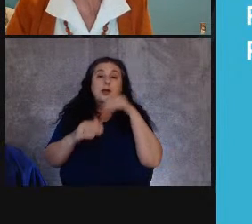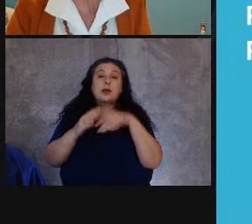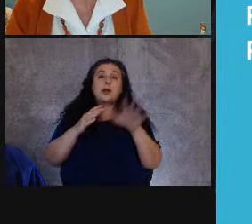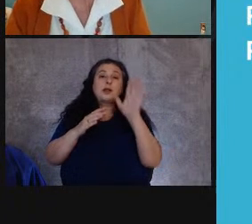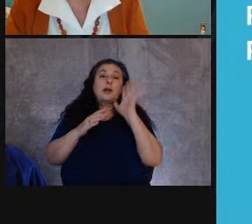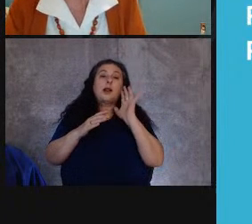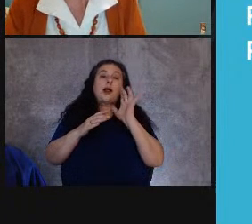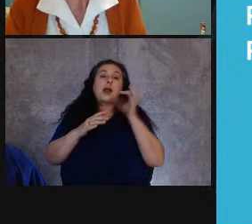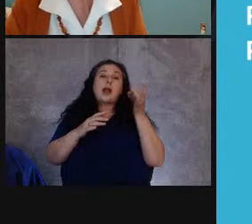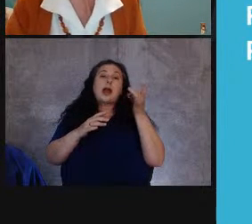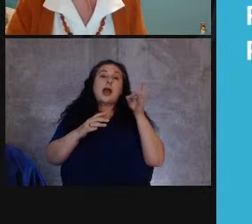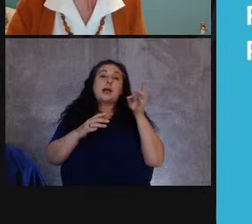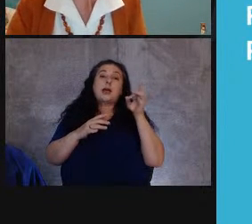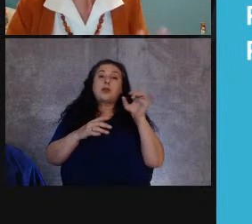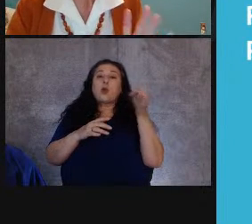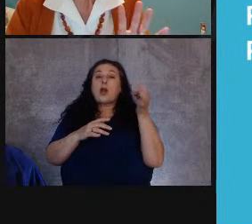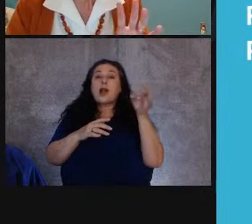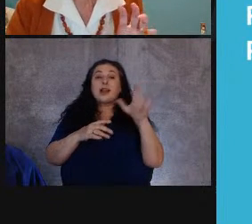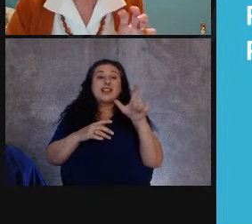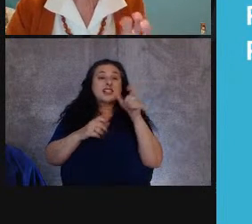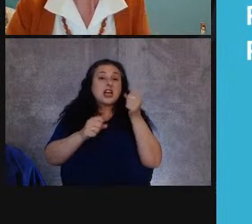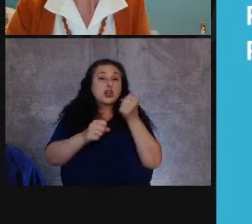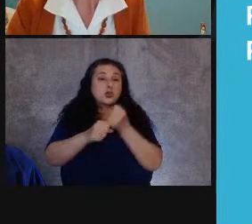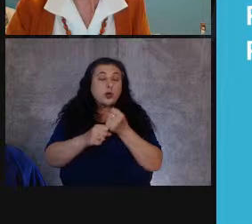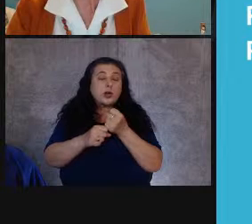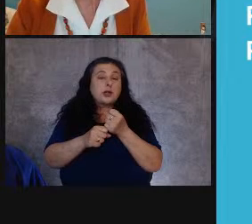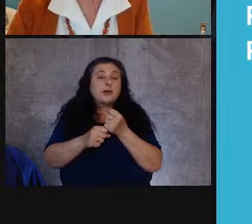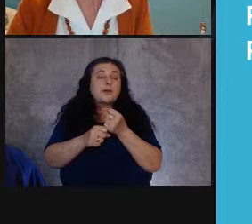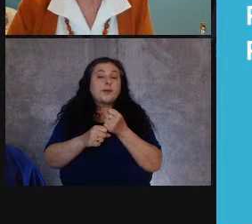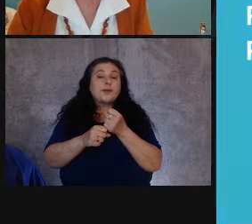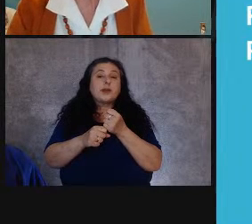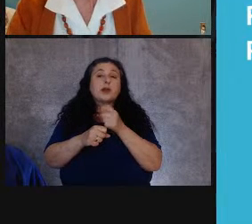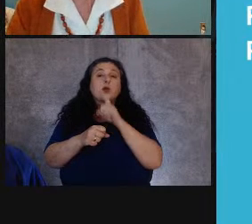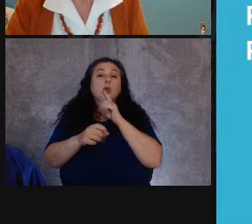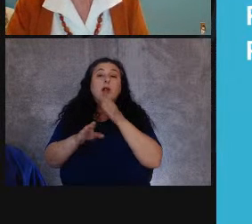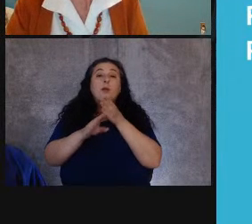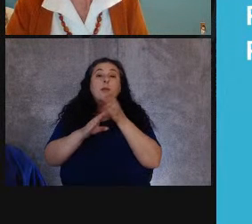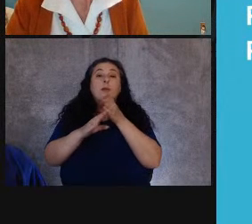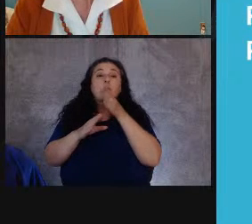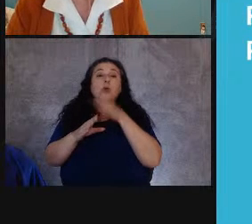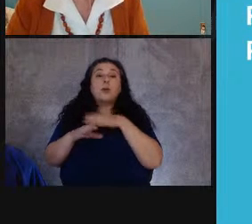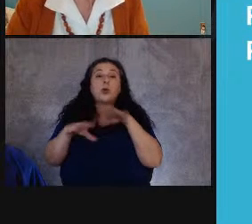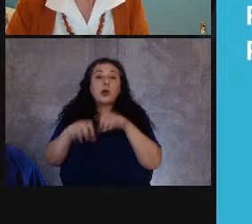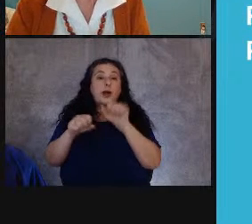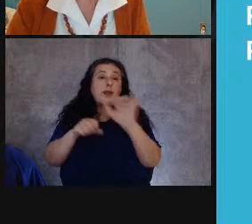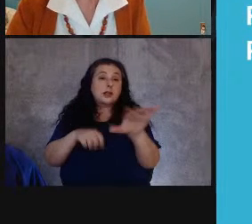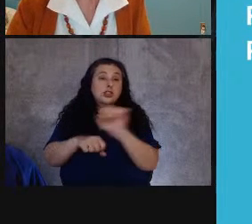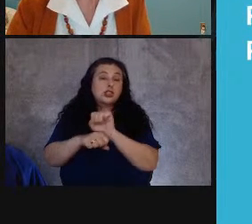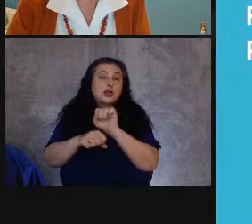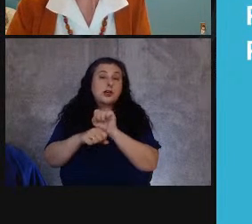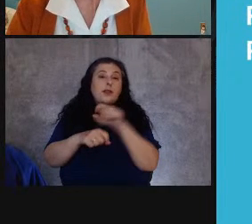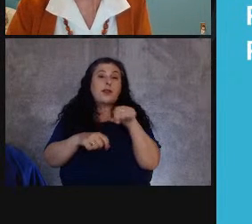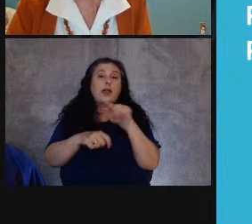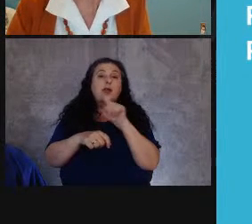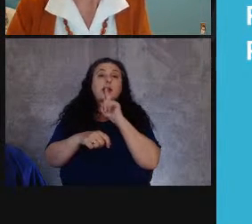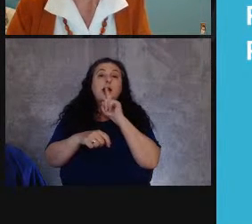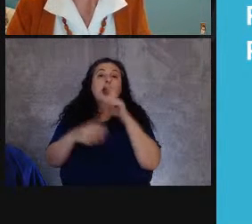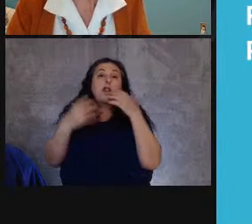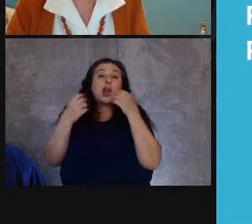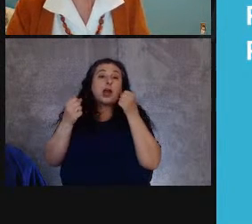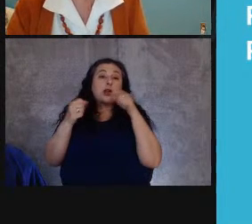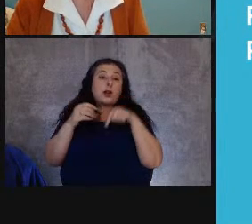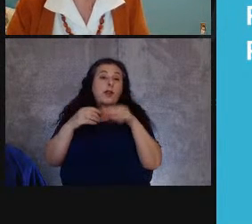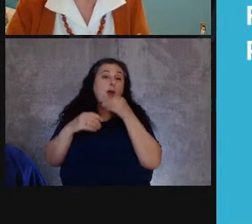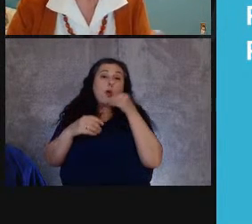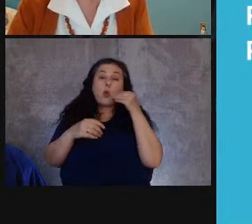say in the 18th or the 19th century, it's really primarily women who take on this job, right? They're the healers of their